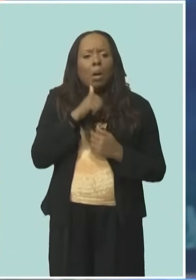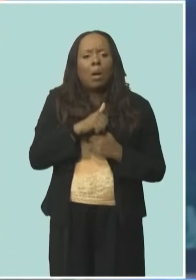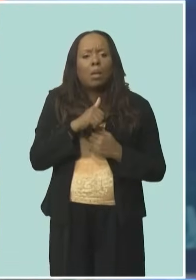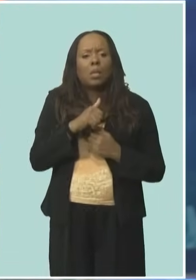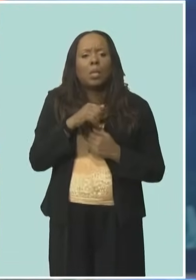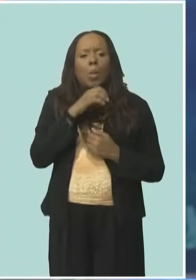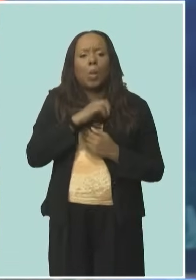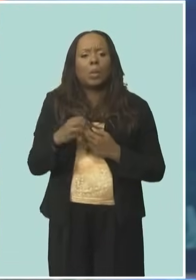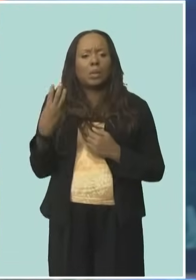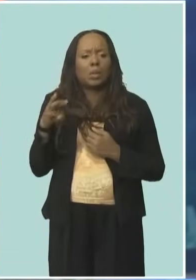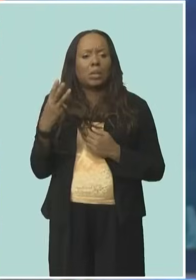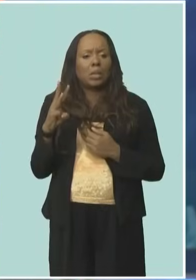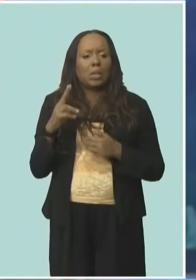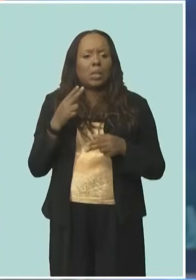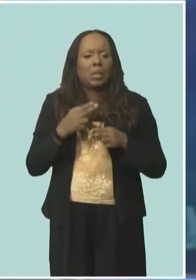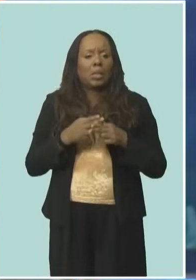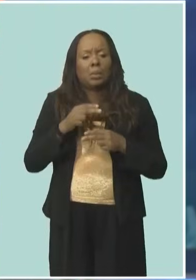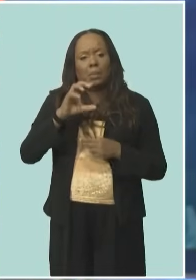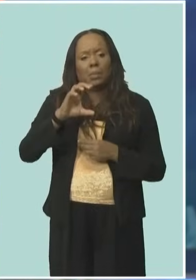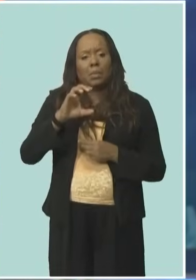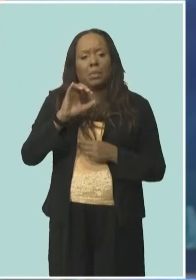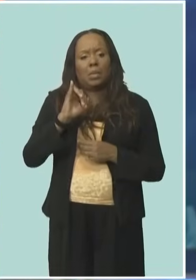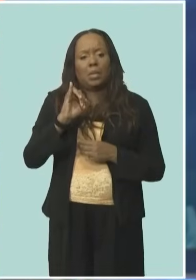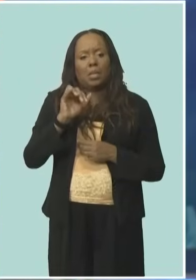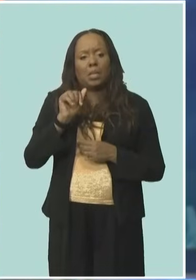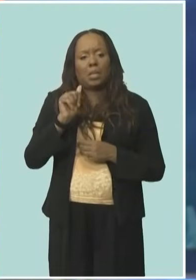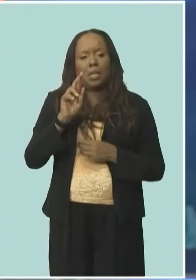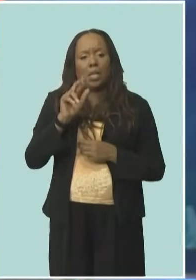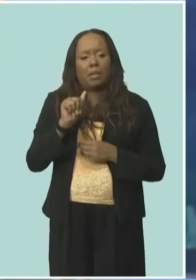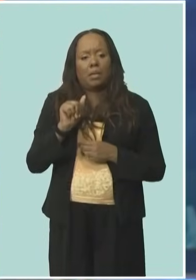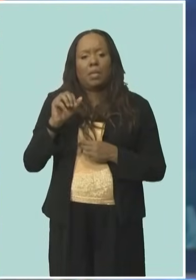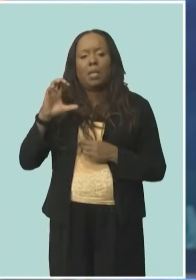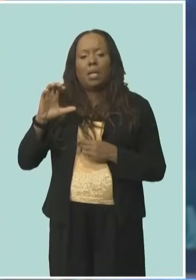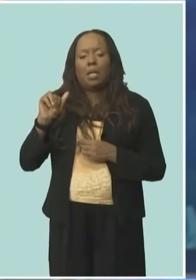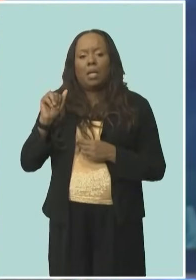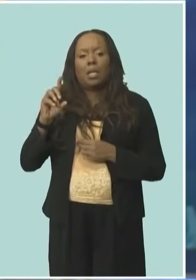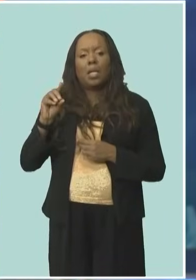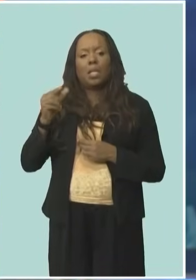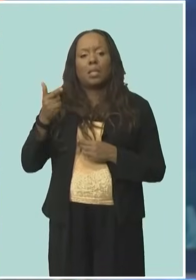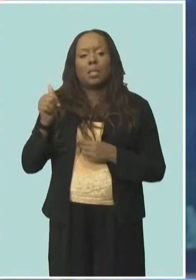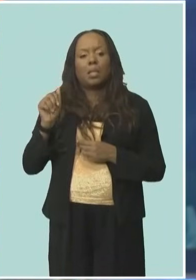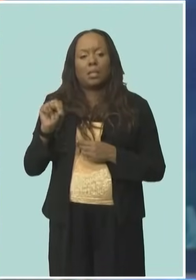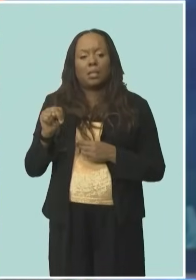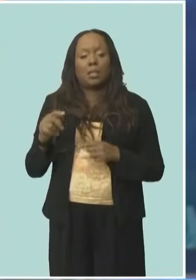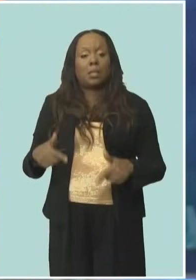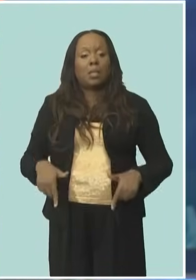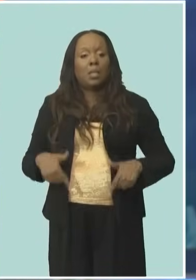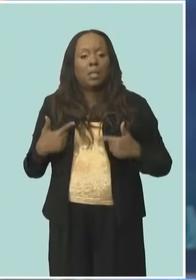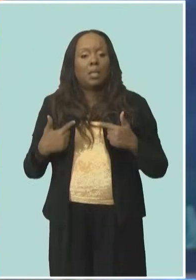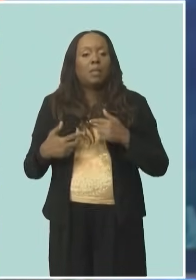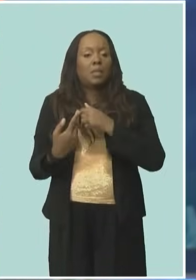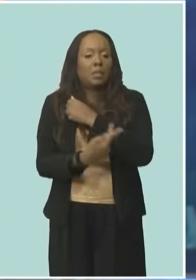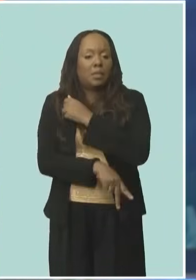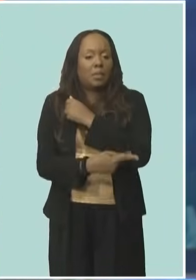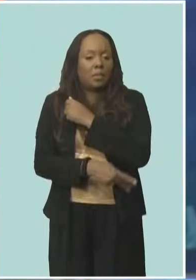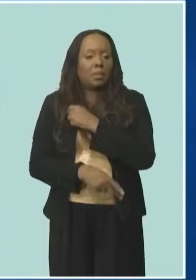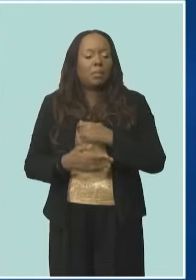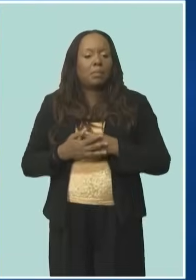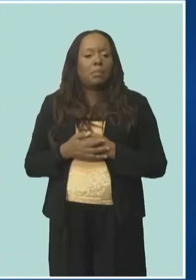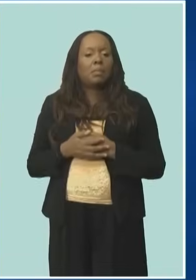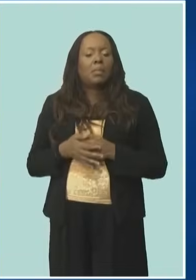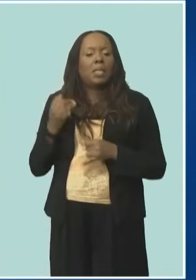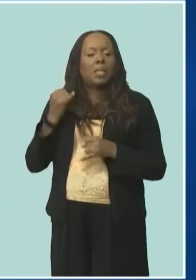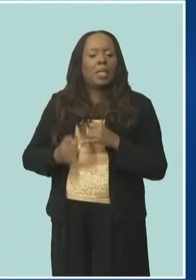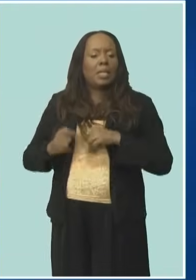girl, 16-year-old Ciara Tiana Cadogan of number 38 Sundial Circle, Manderley Gardens in St. Philip. She